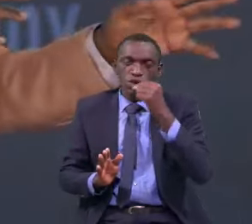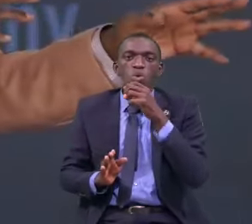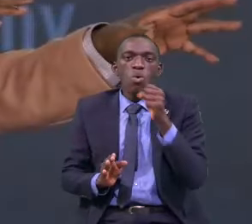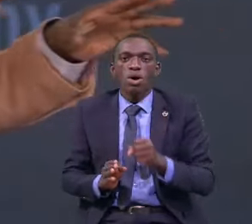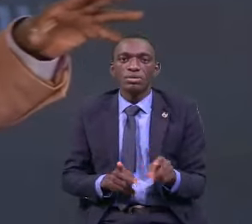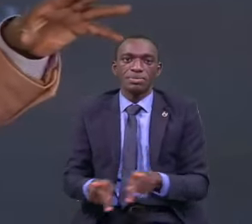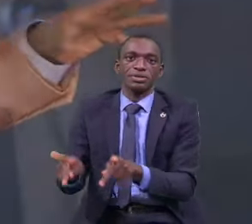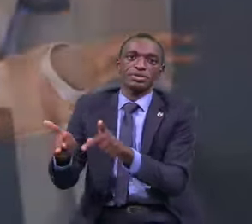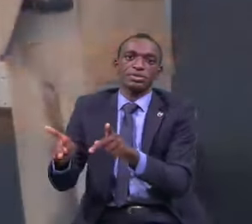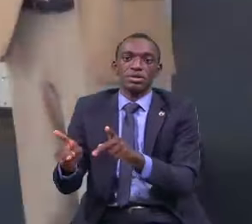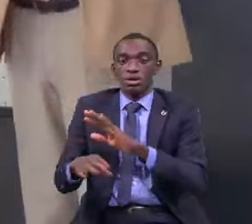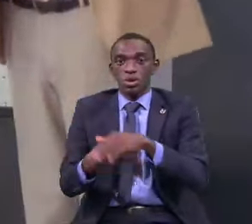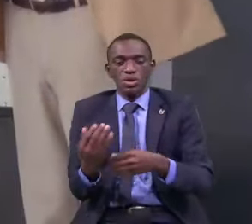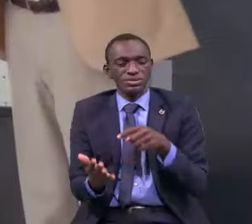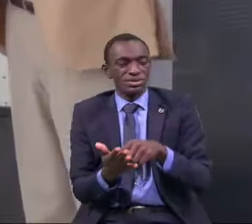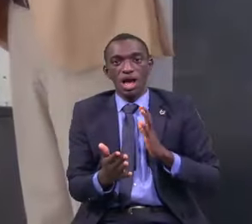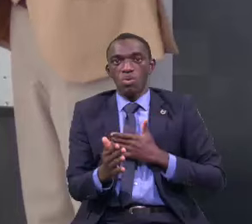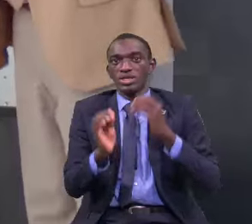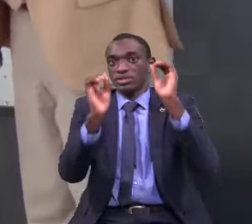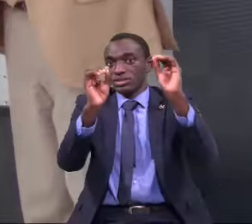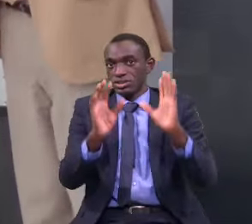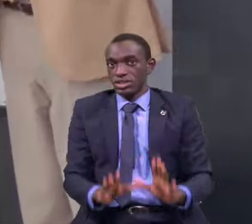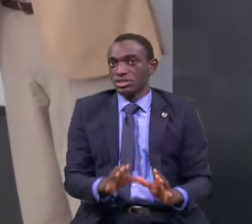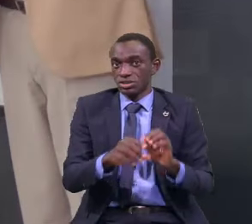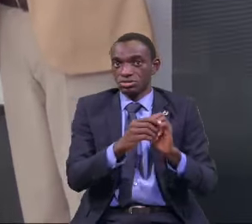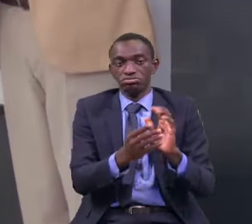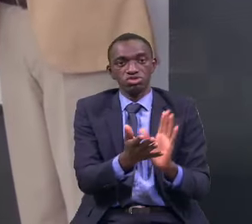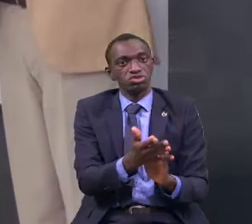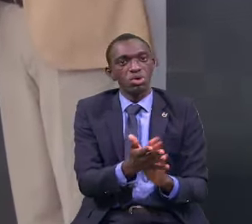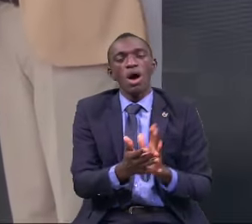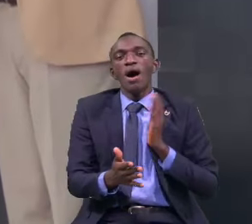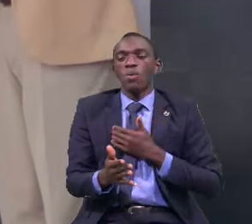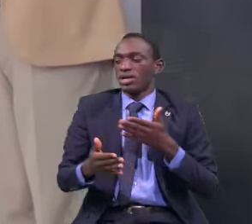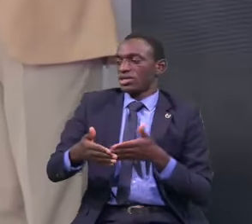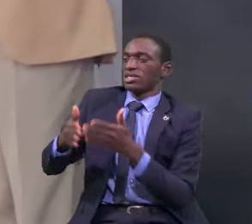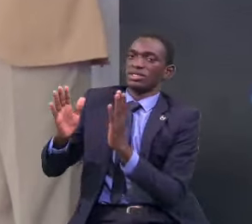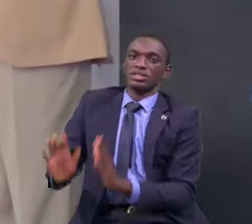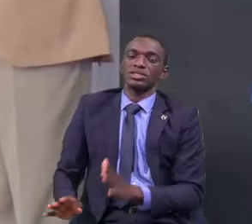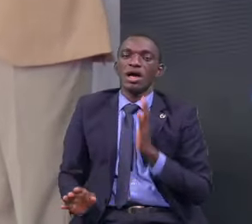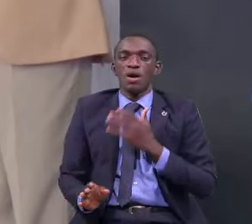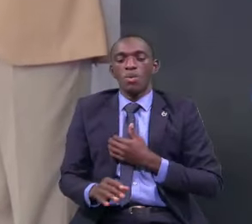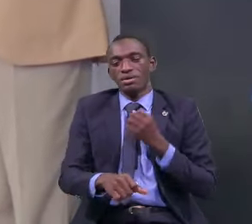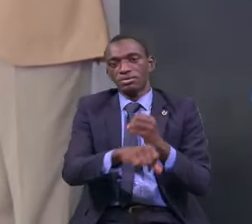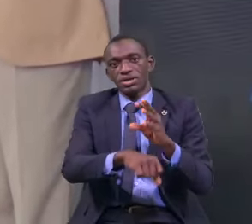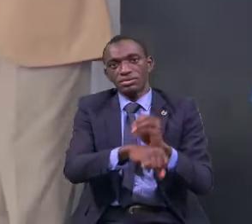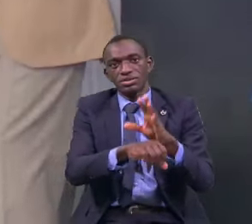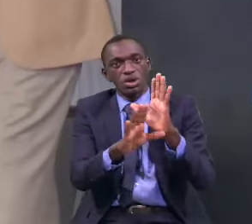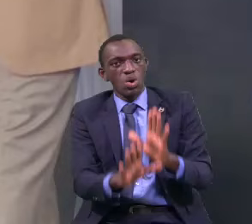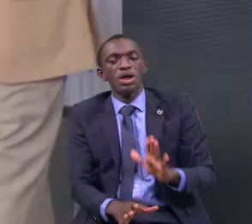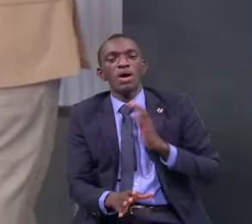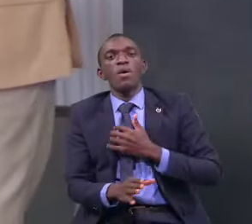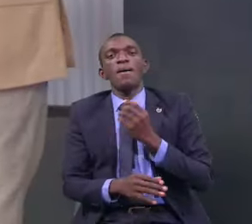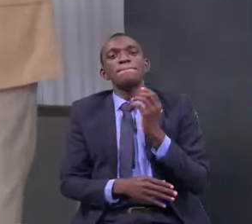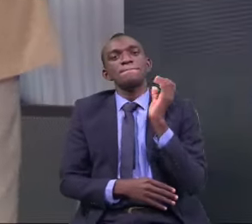All these, our teachers and leaders and counselors and pastors and professors who